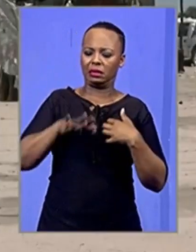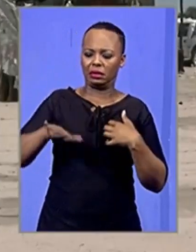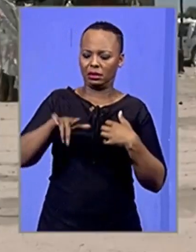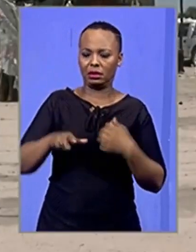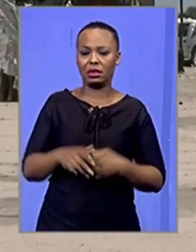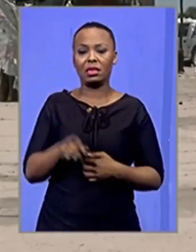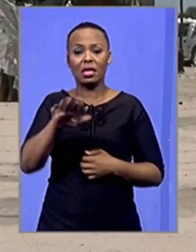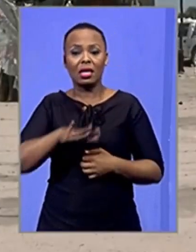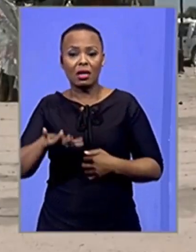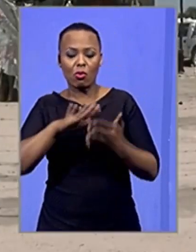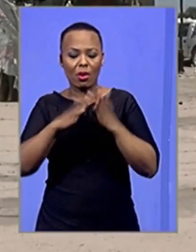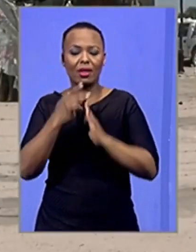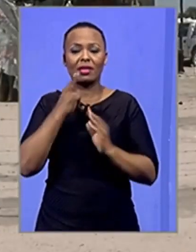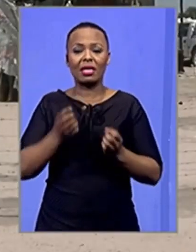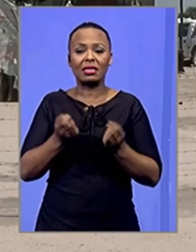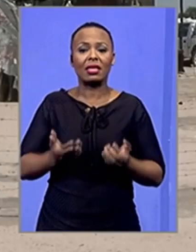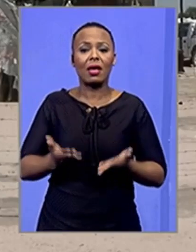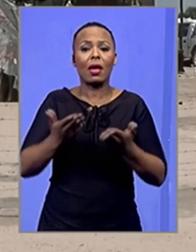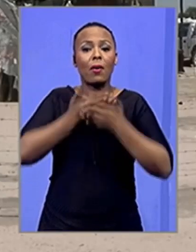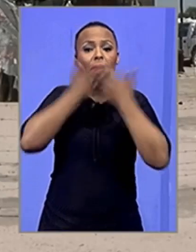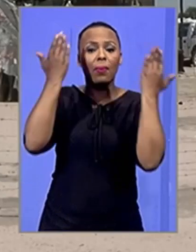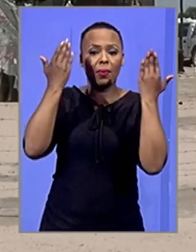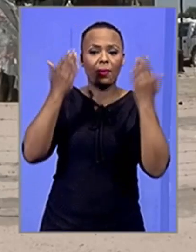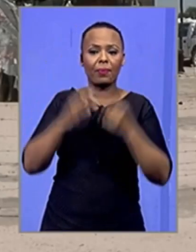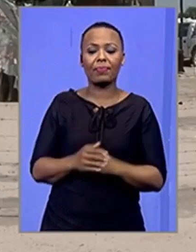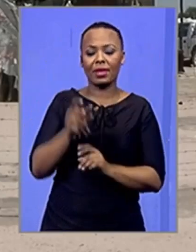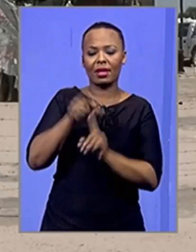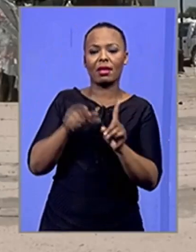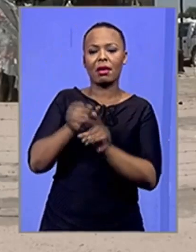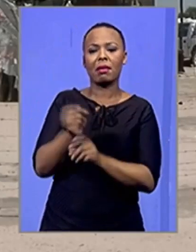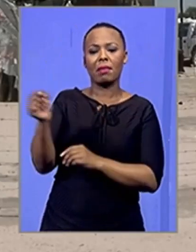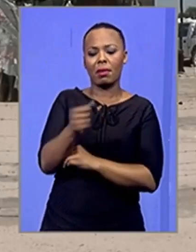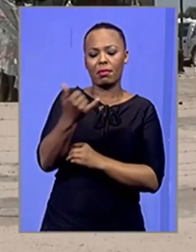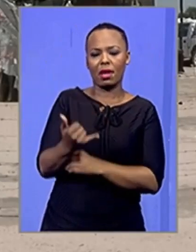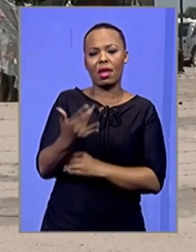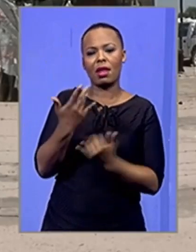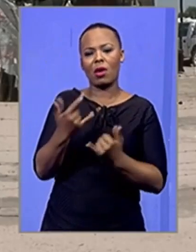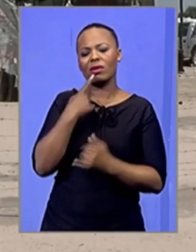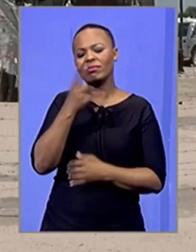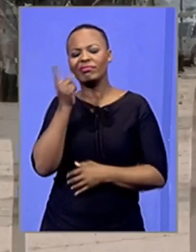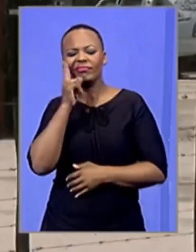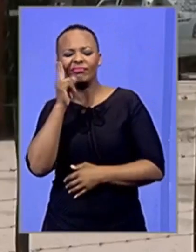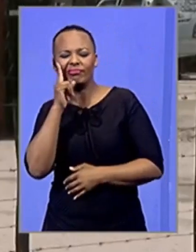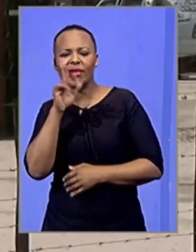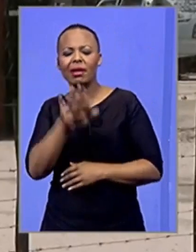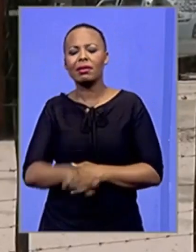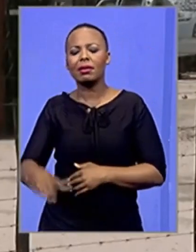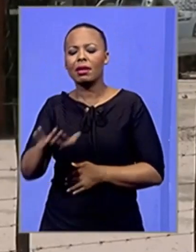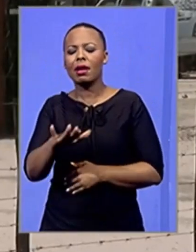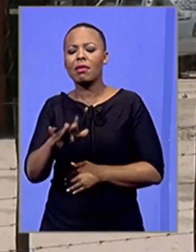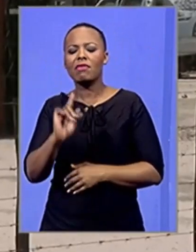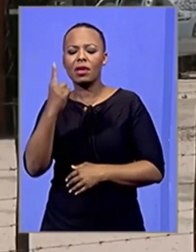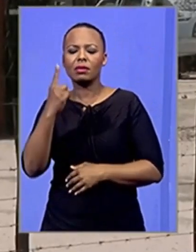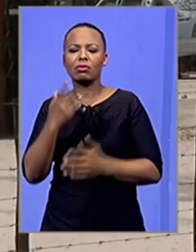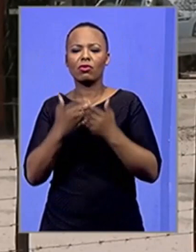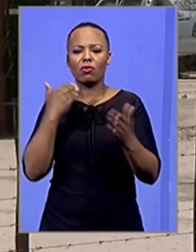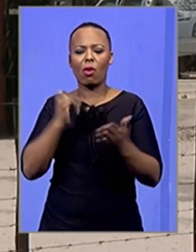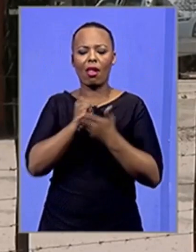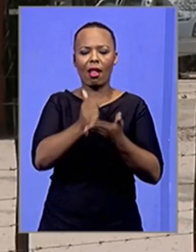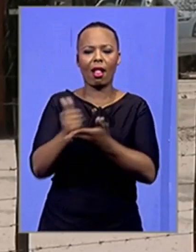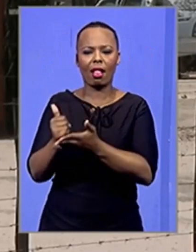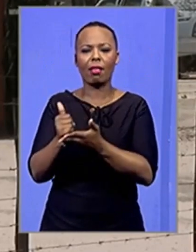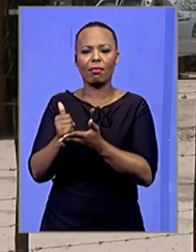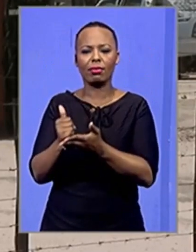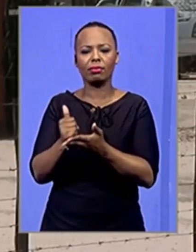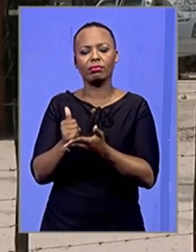bona. Motsamaisi yo sa tswang go thapiwa mo masepaleng wa Kagisano Molopo a re ba tlhoka go shebisisa seemo pele mono Foster Swap pele ba ka swetsa